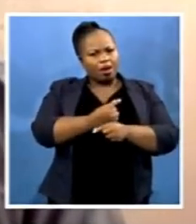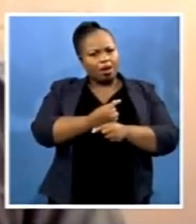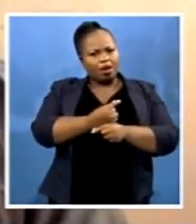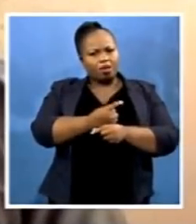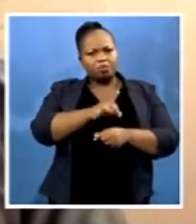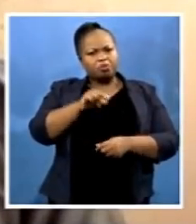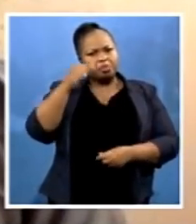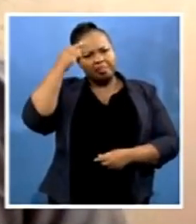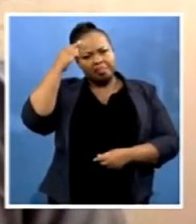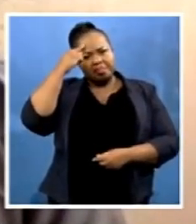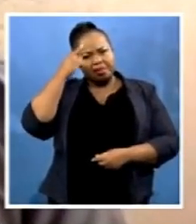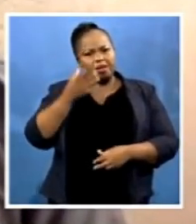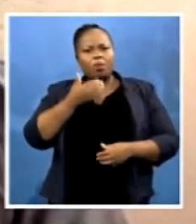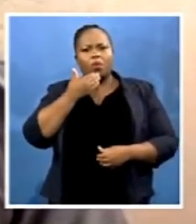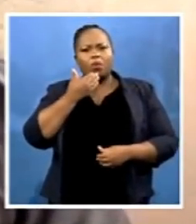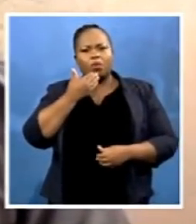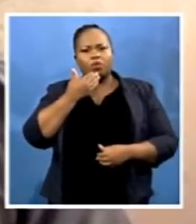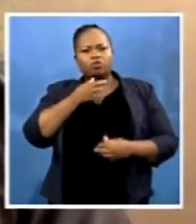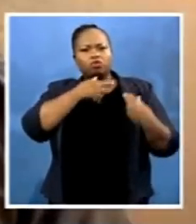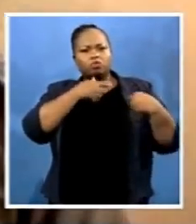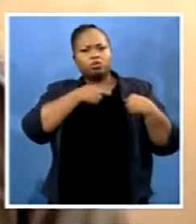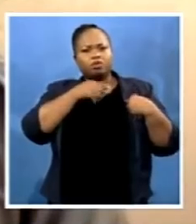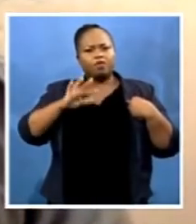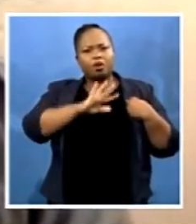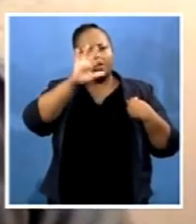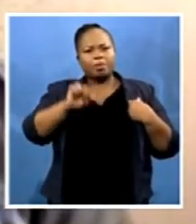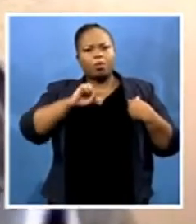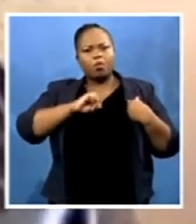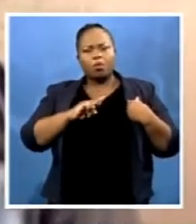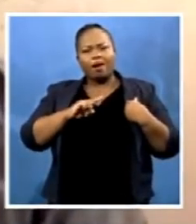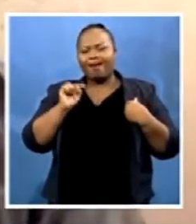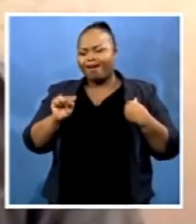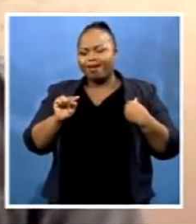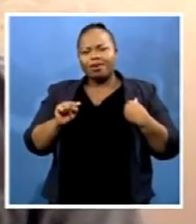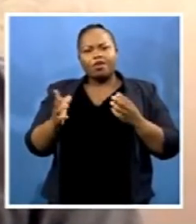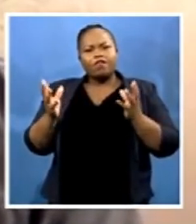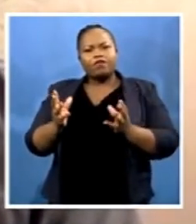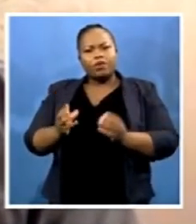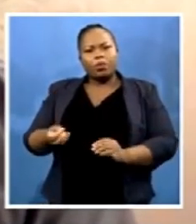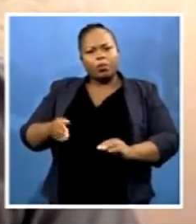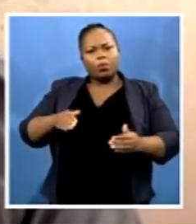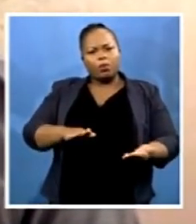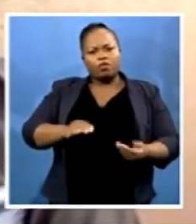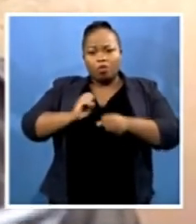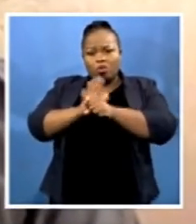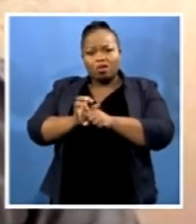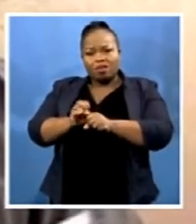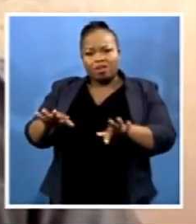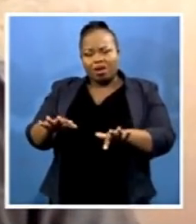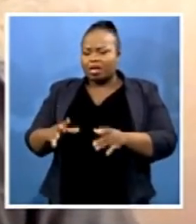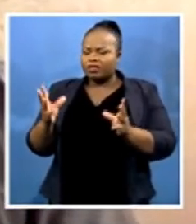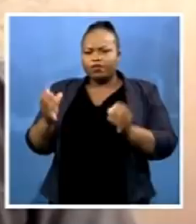Africa's low mortality rates regarding the COVID-19? And for Dr. Moeti,